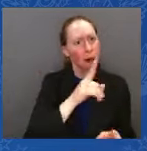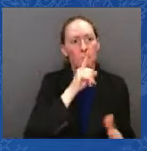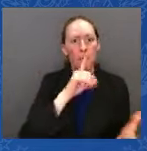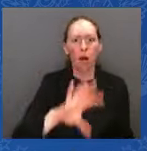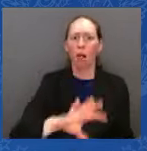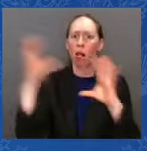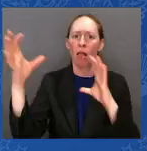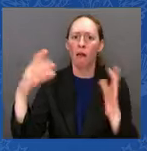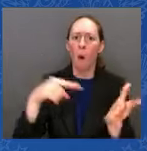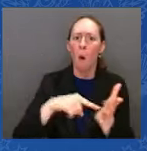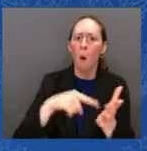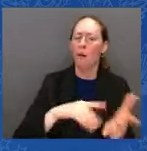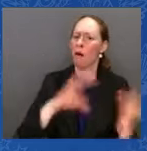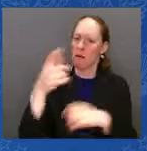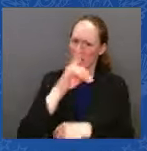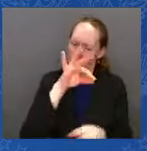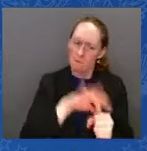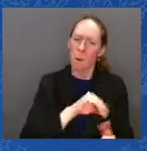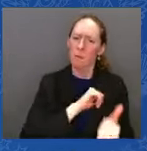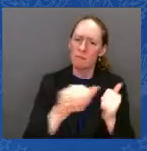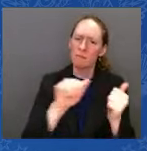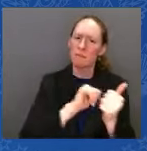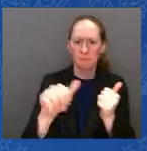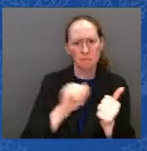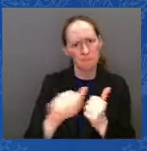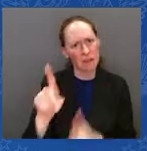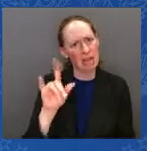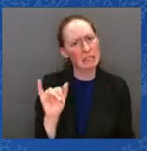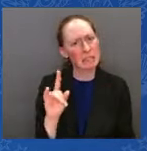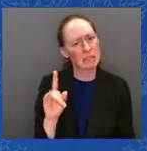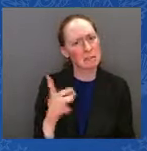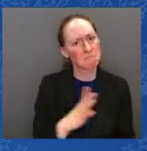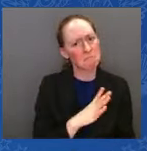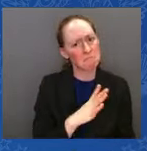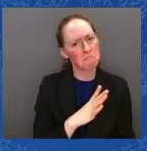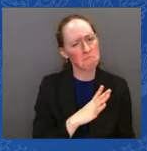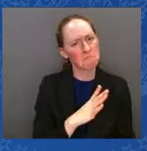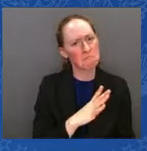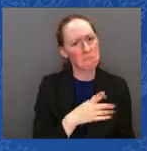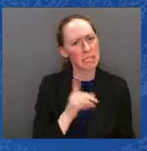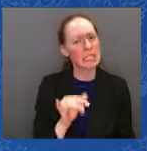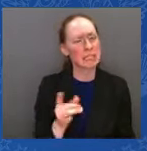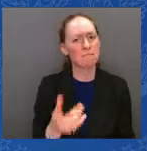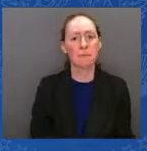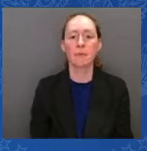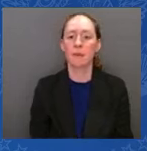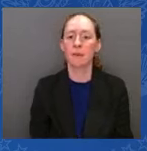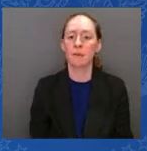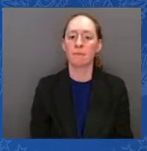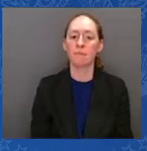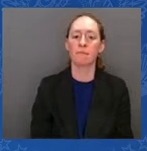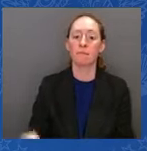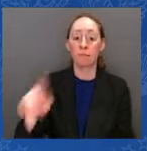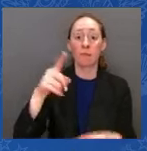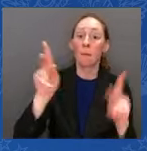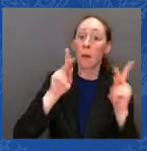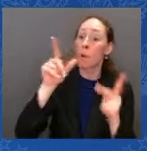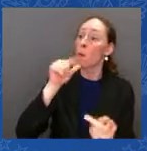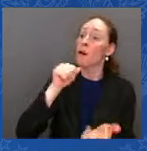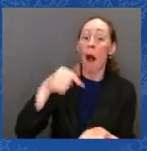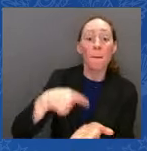MAGA Republicans get their way. American defaults on our debt, higher interest rates for credit cards, car loans, mortgages,